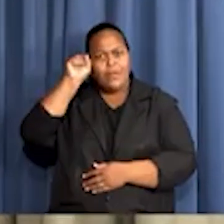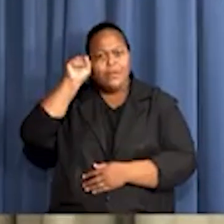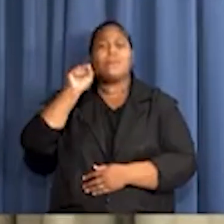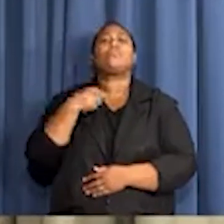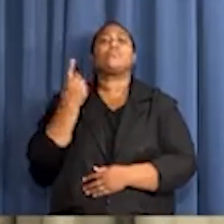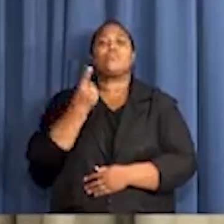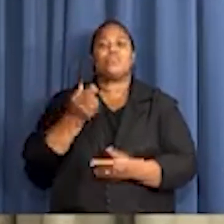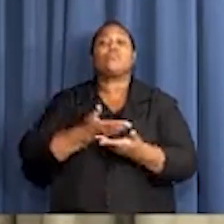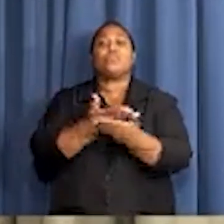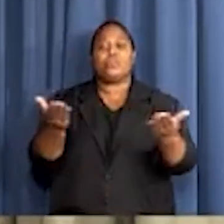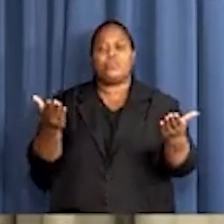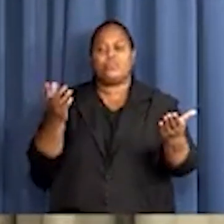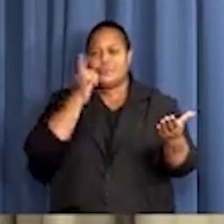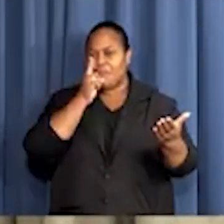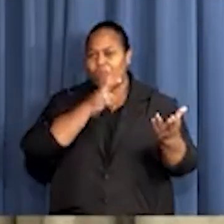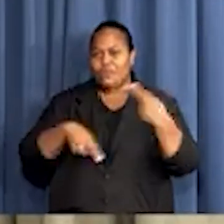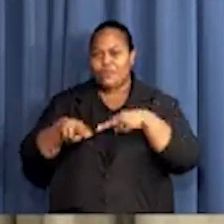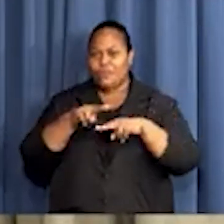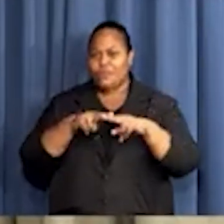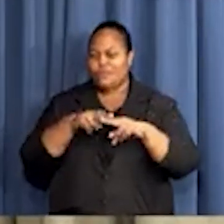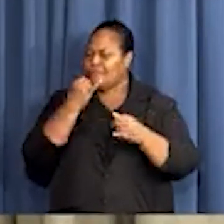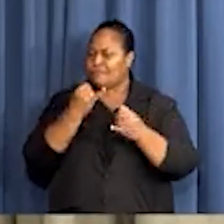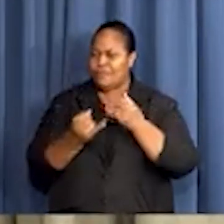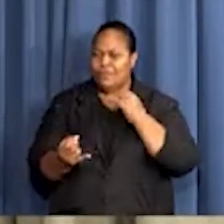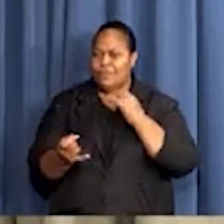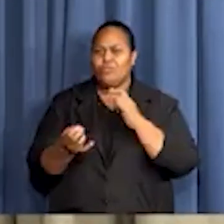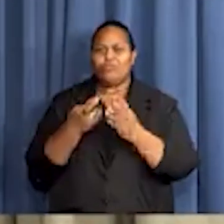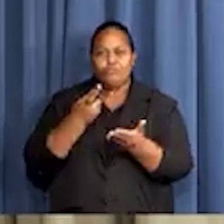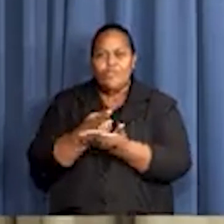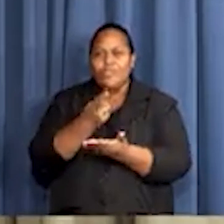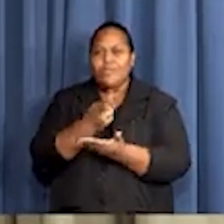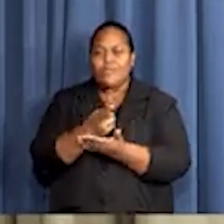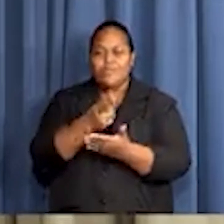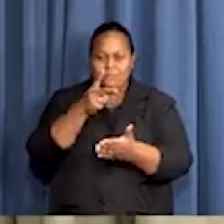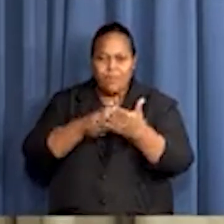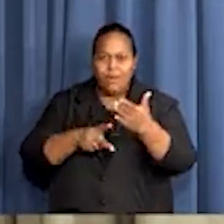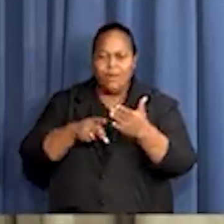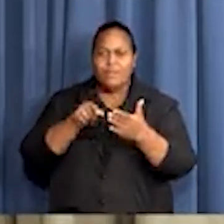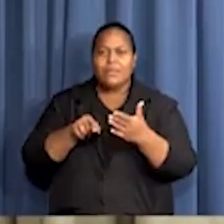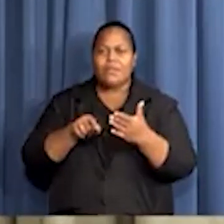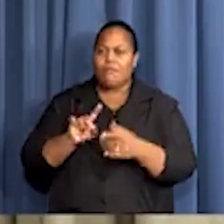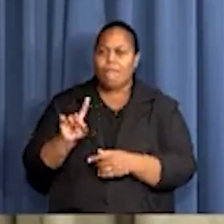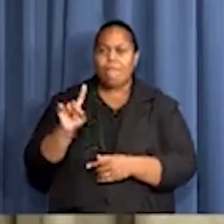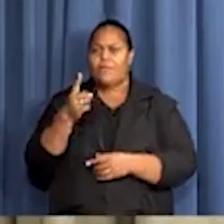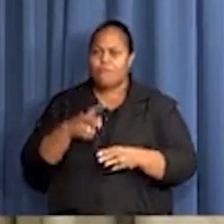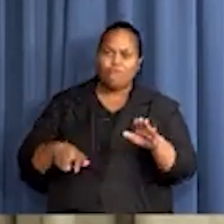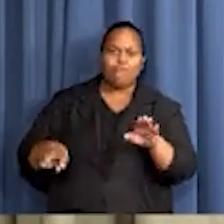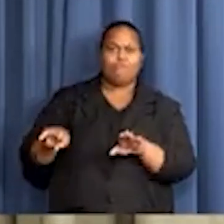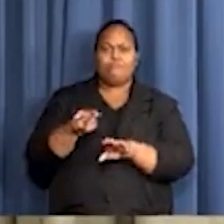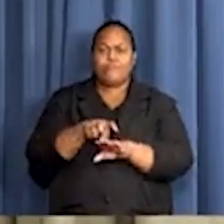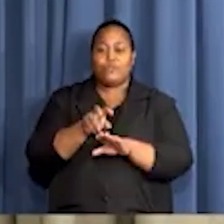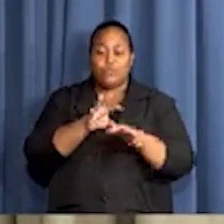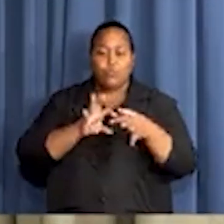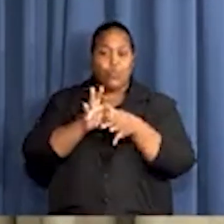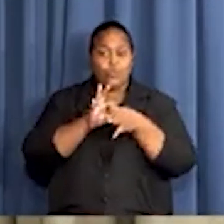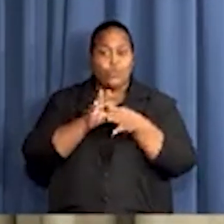of Fiji, have played a very real part in this initial push by the coalition